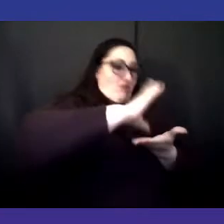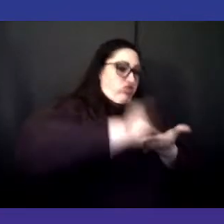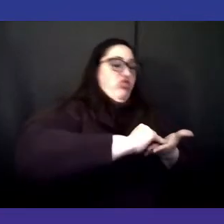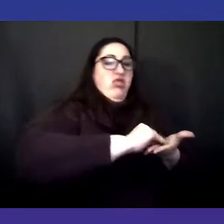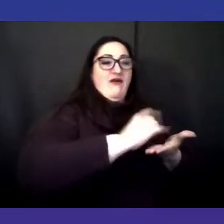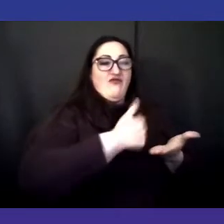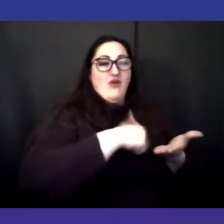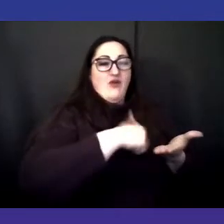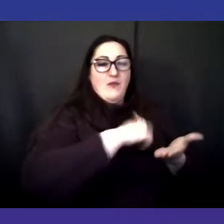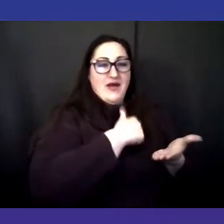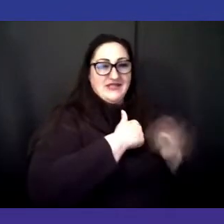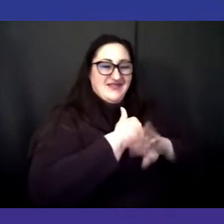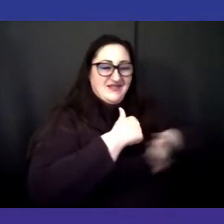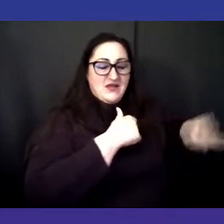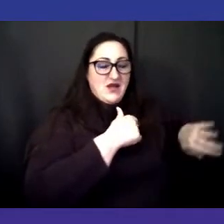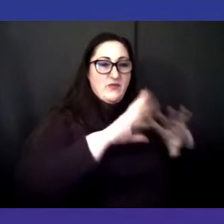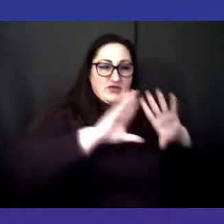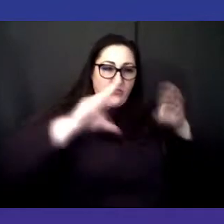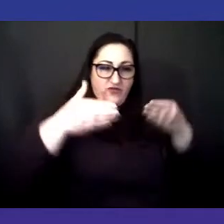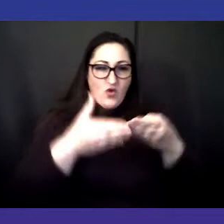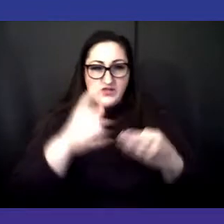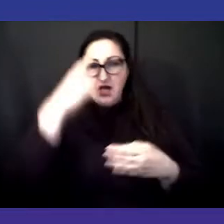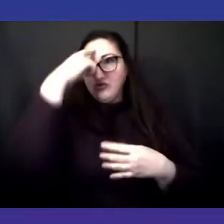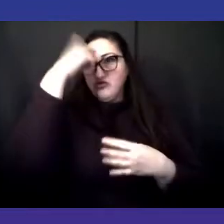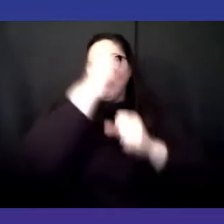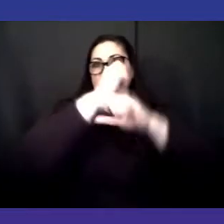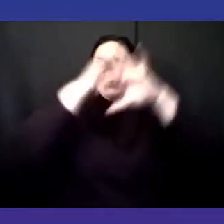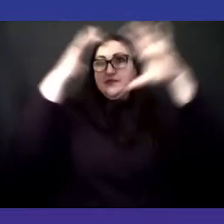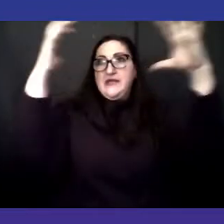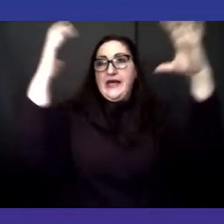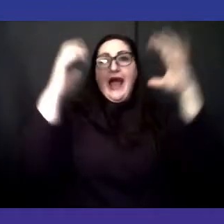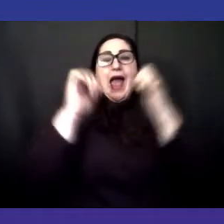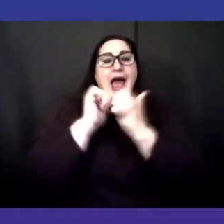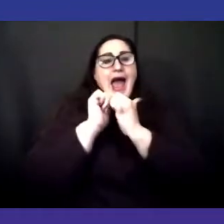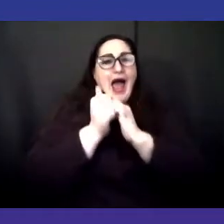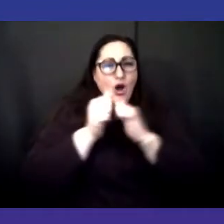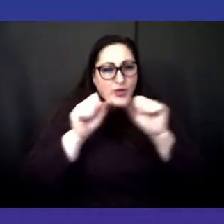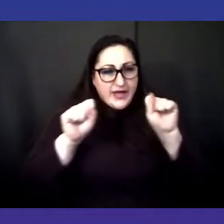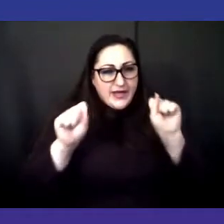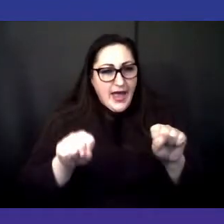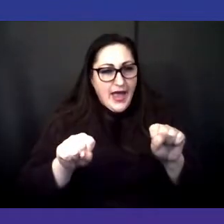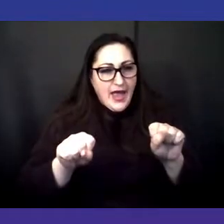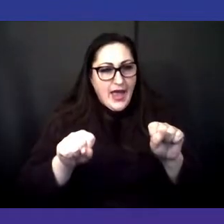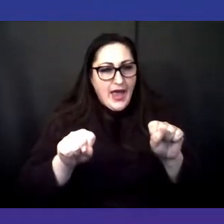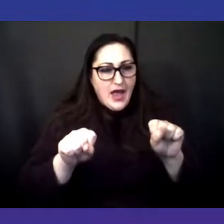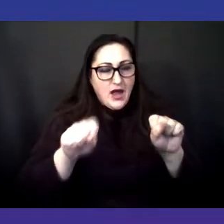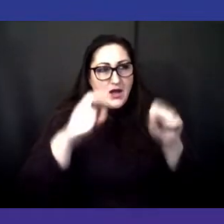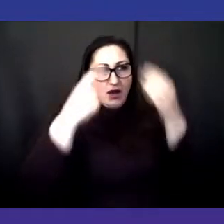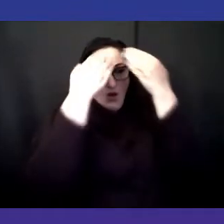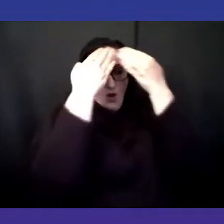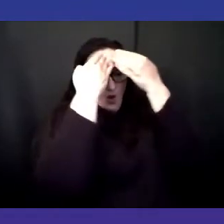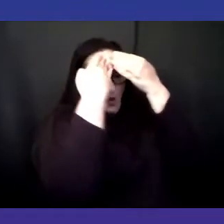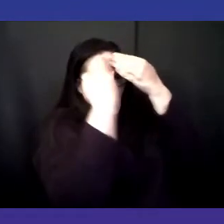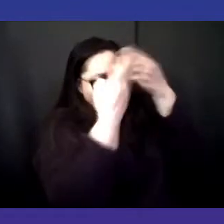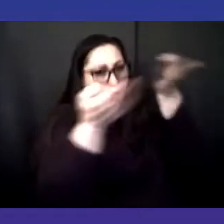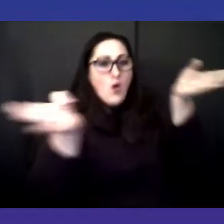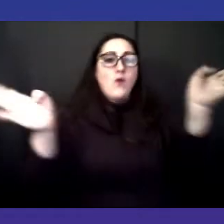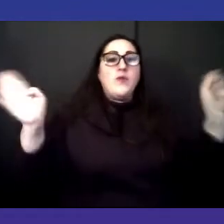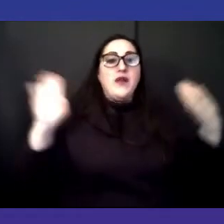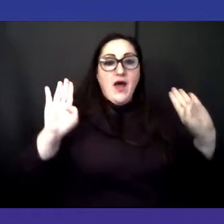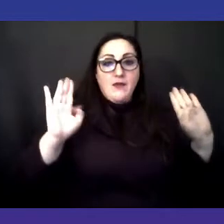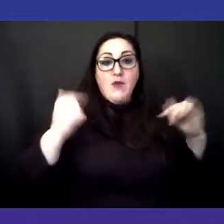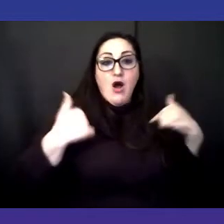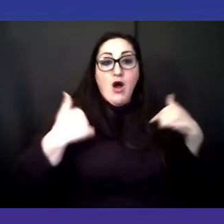we engage in that, I think opens up some things and our inner